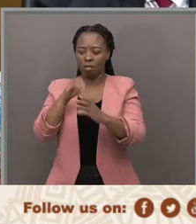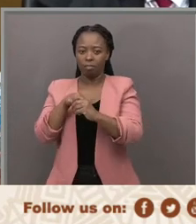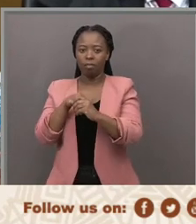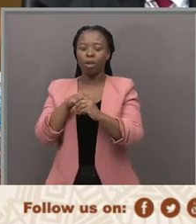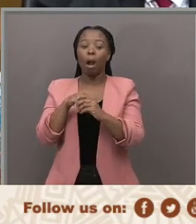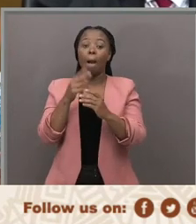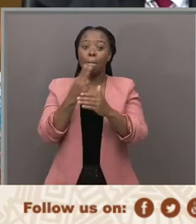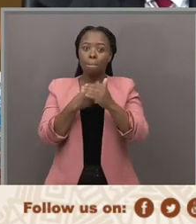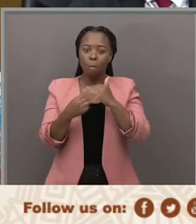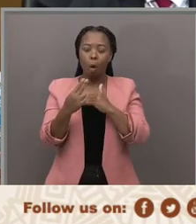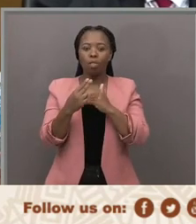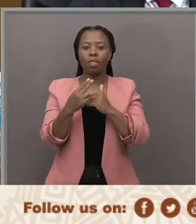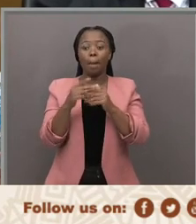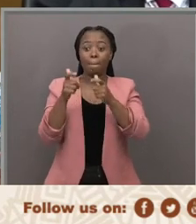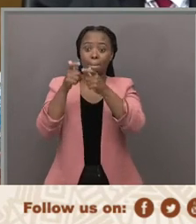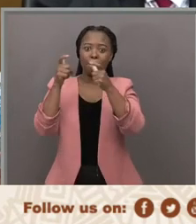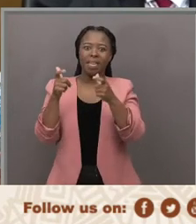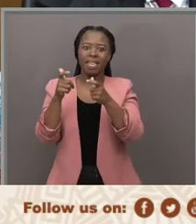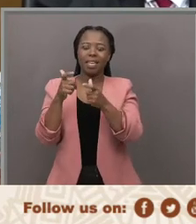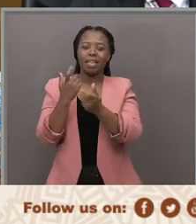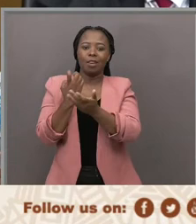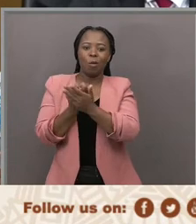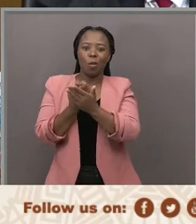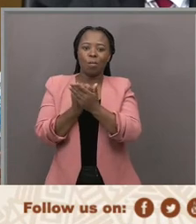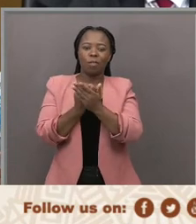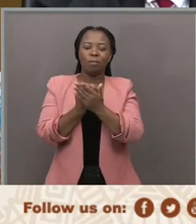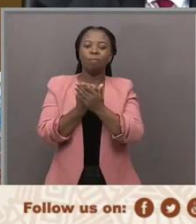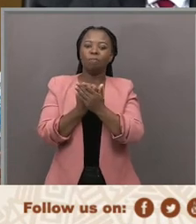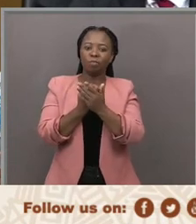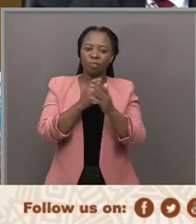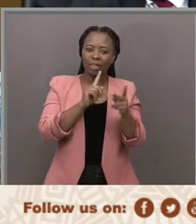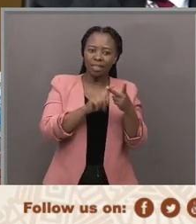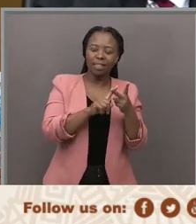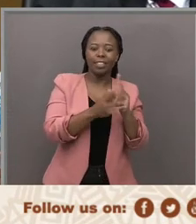the gig economy and in the digital economy.